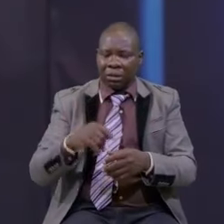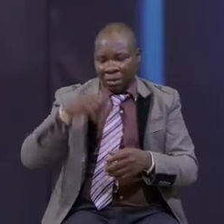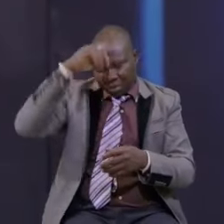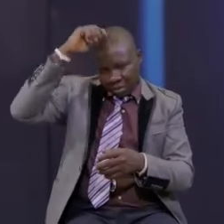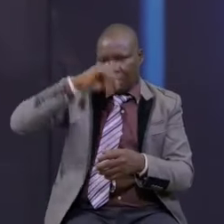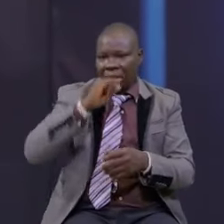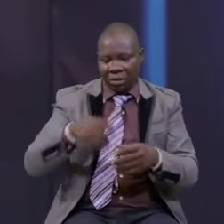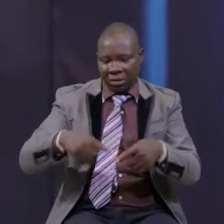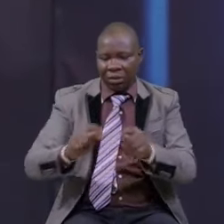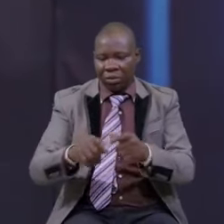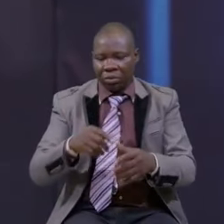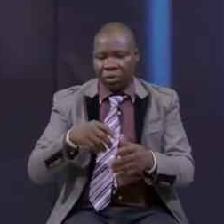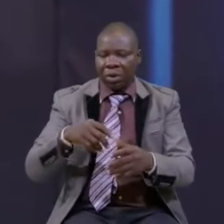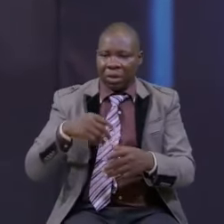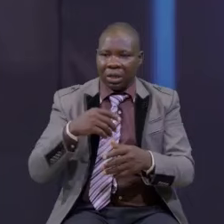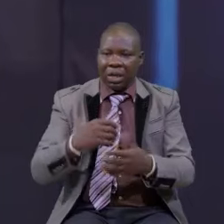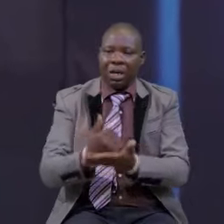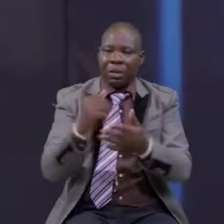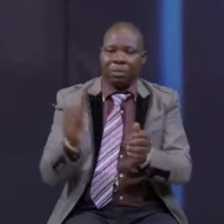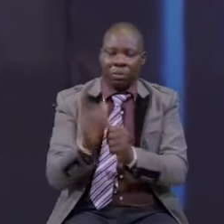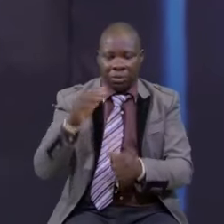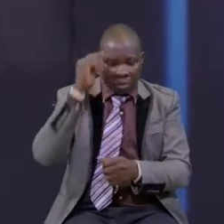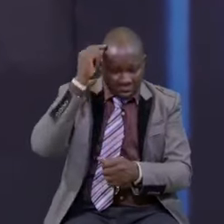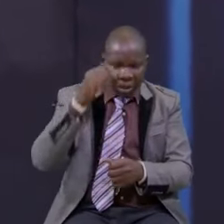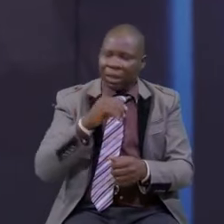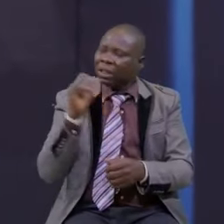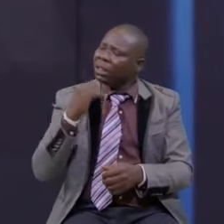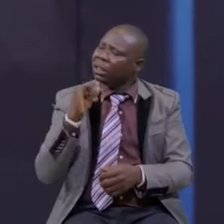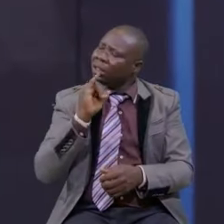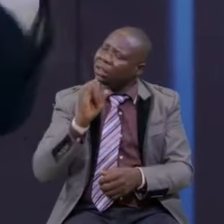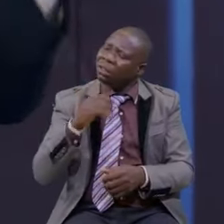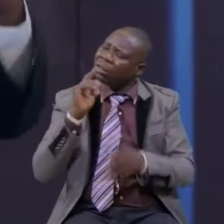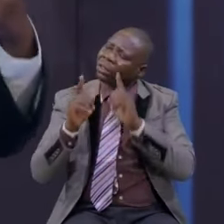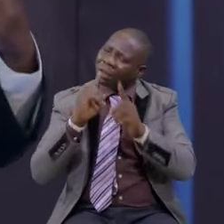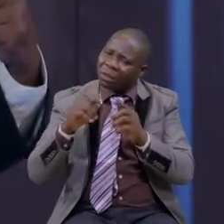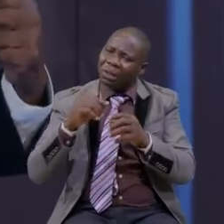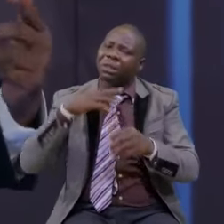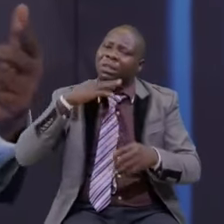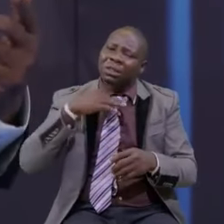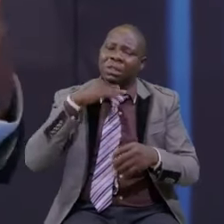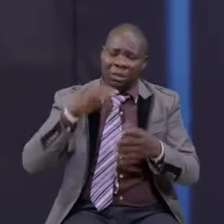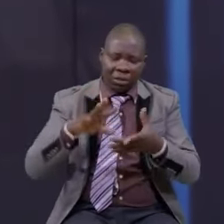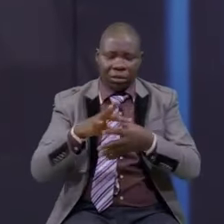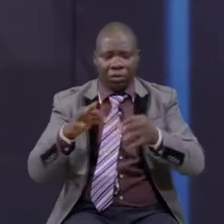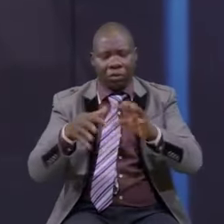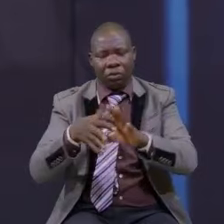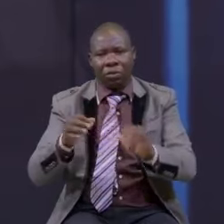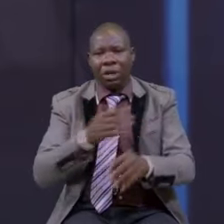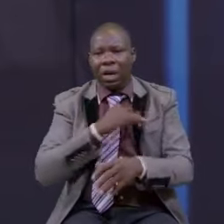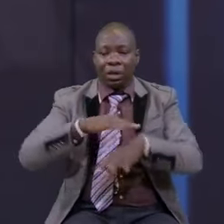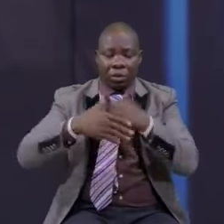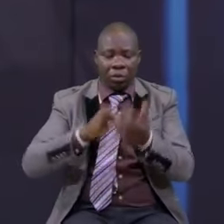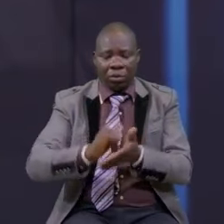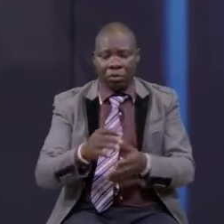telling some dirty stories. And you just stay there, and all those dirty things are entering into